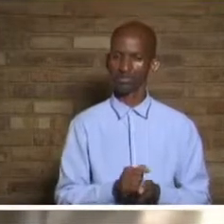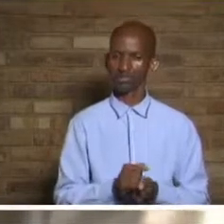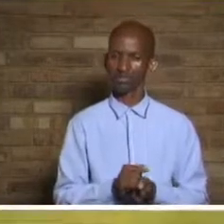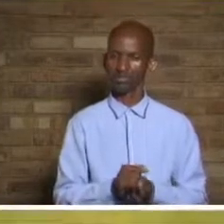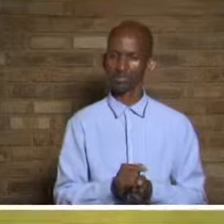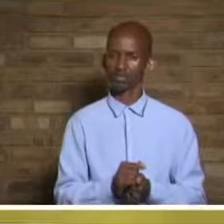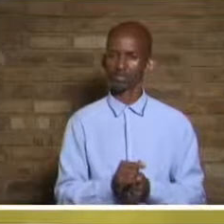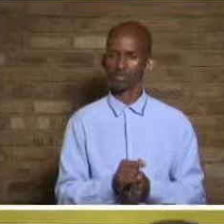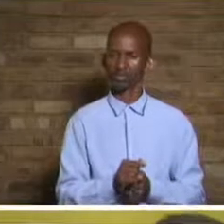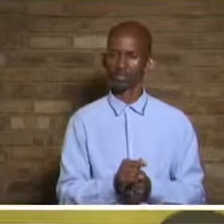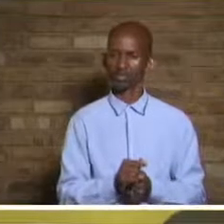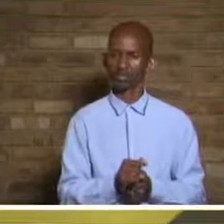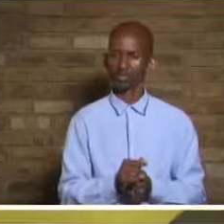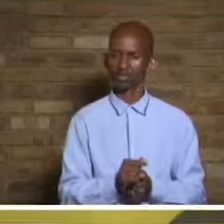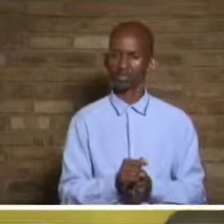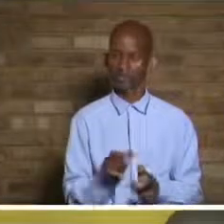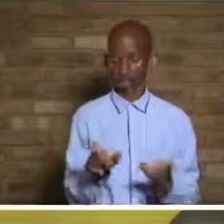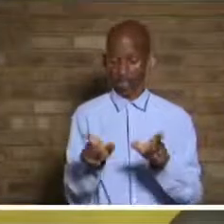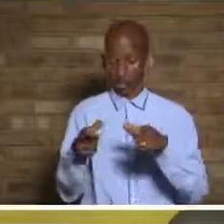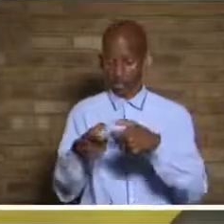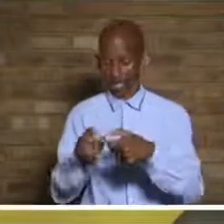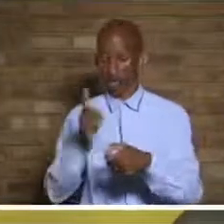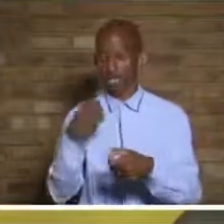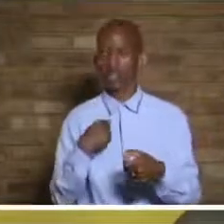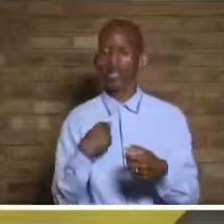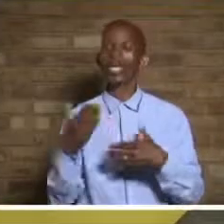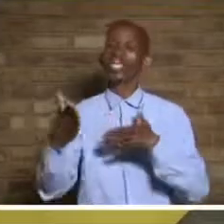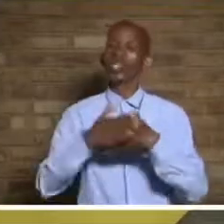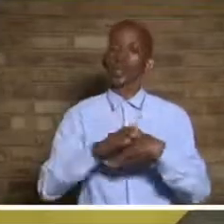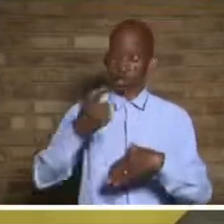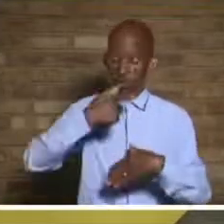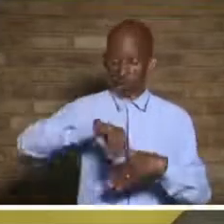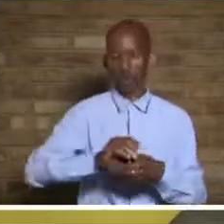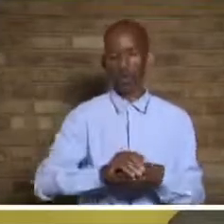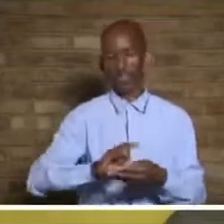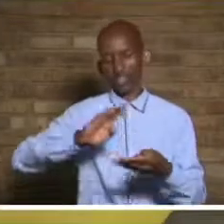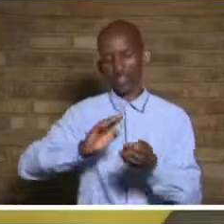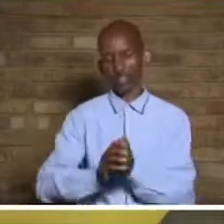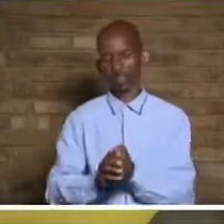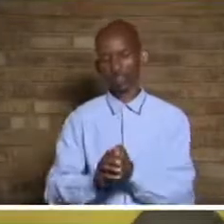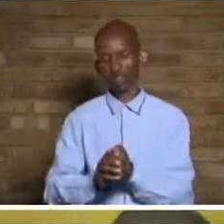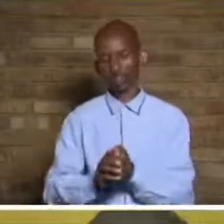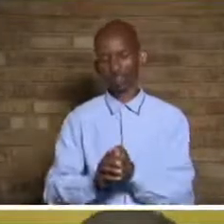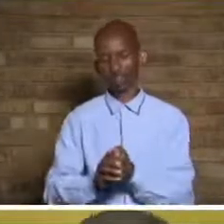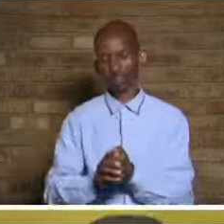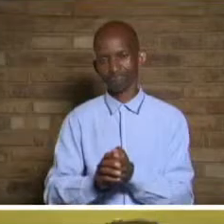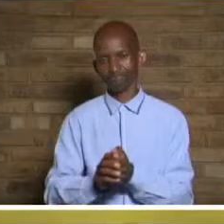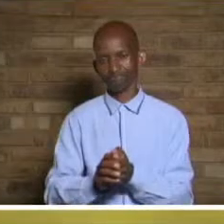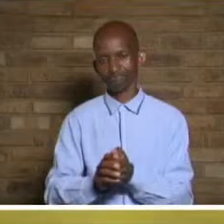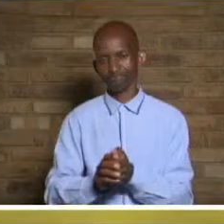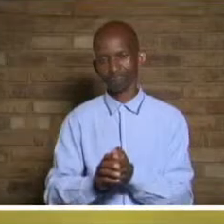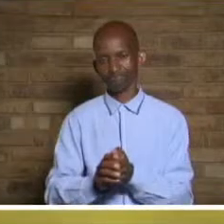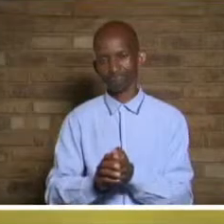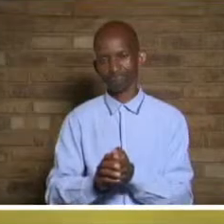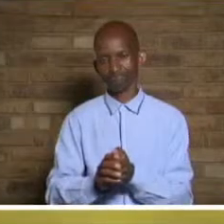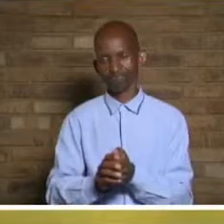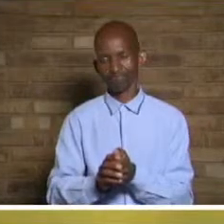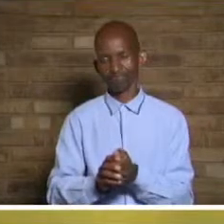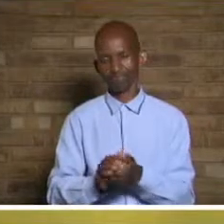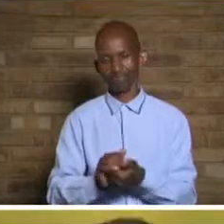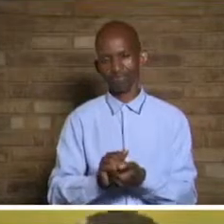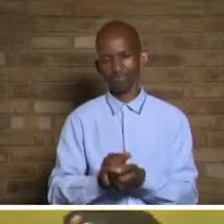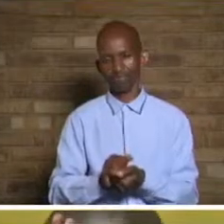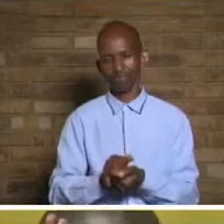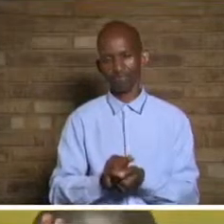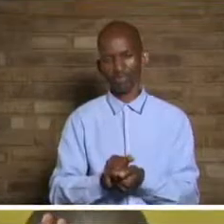sivivinyo. the committee, once we've closed all the public hearing throughout the country, Uma sesiqedile ke konke ukuxhumana nomphakathi kwizwe